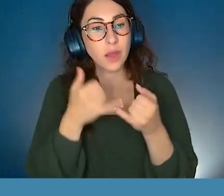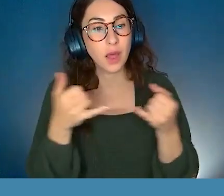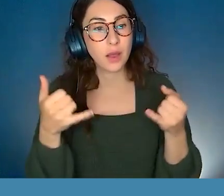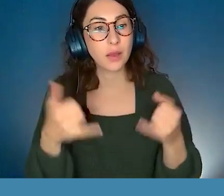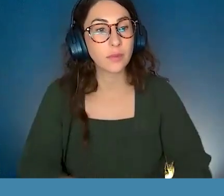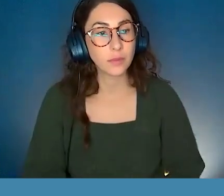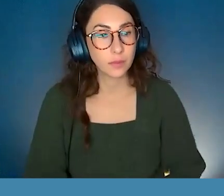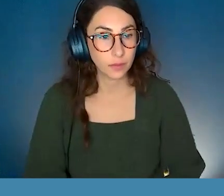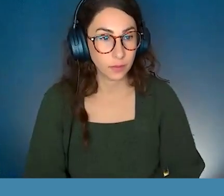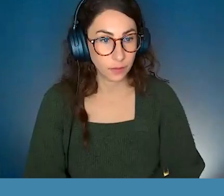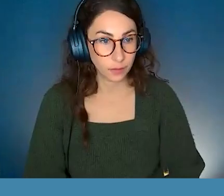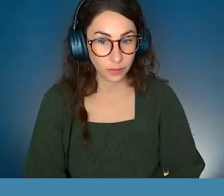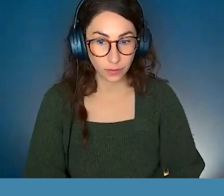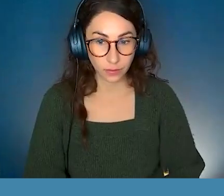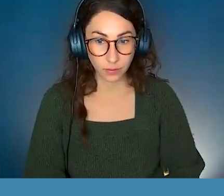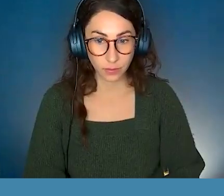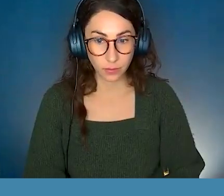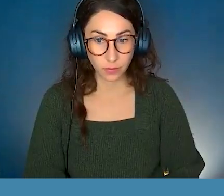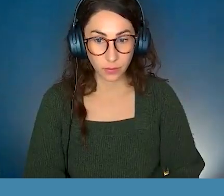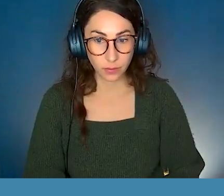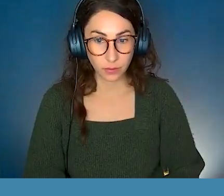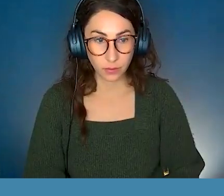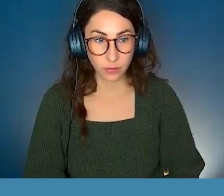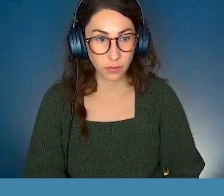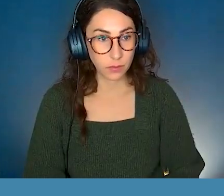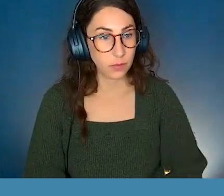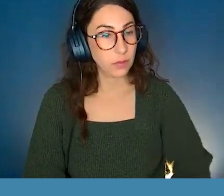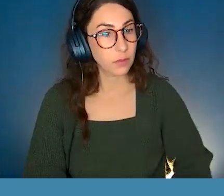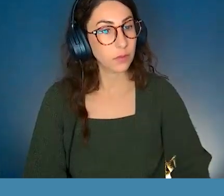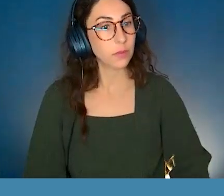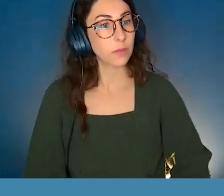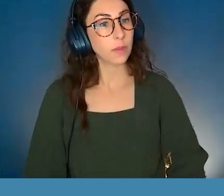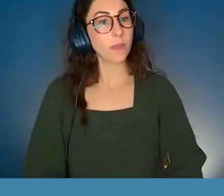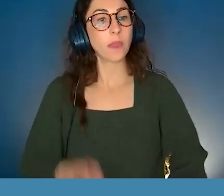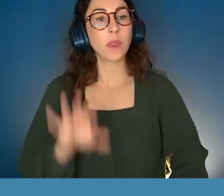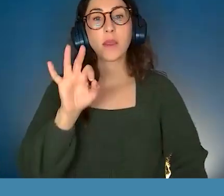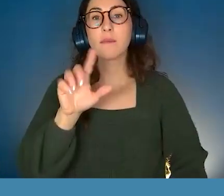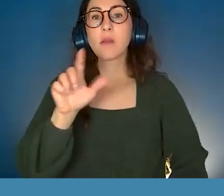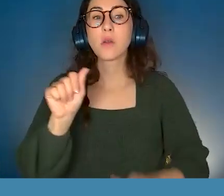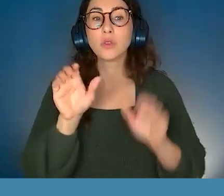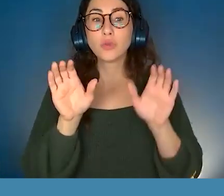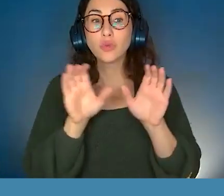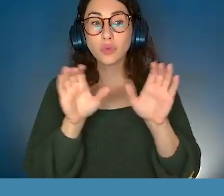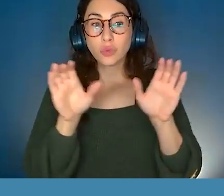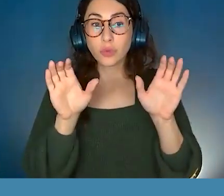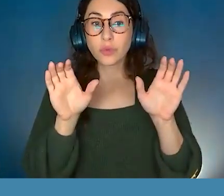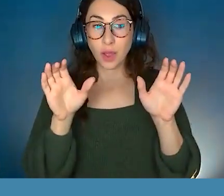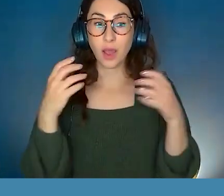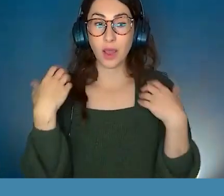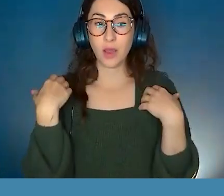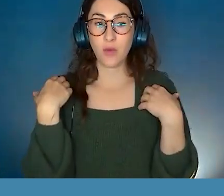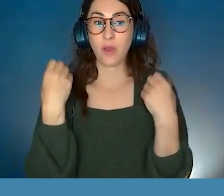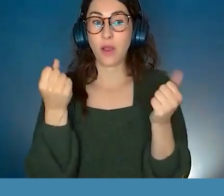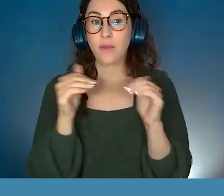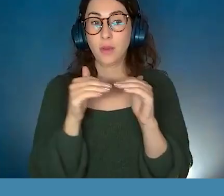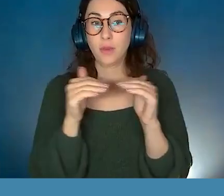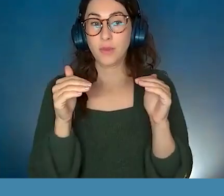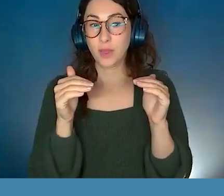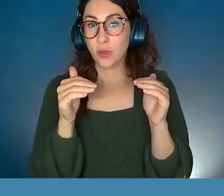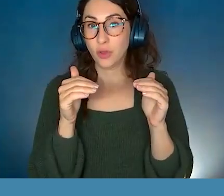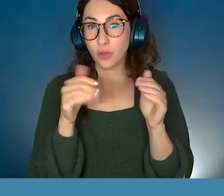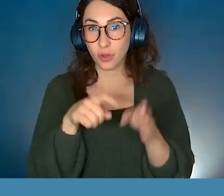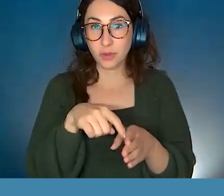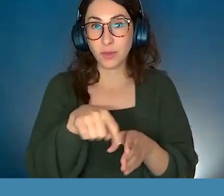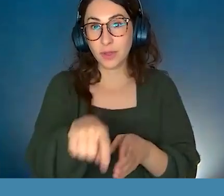So a Florida Certified Recovery Peer Specialist is a designation that's given to individuals who have